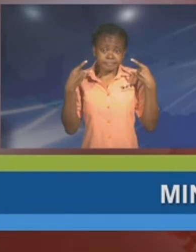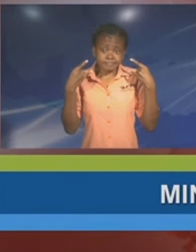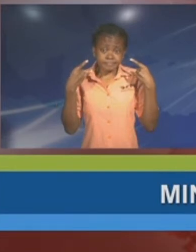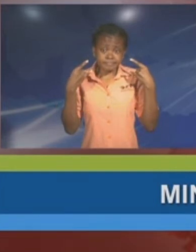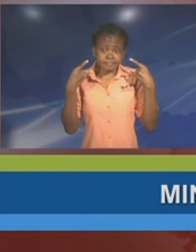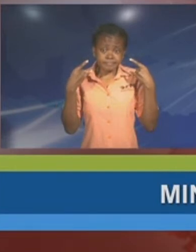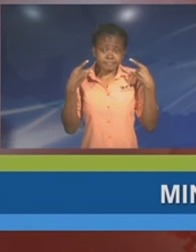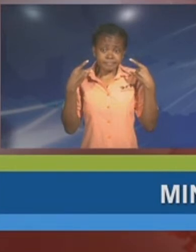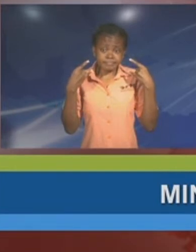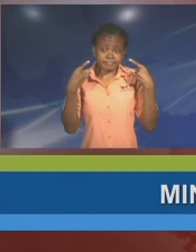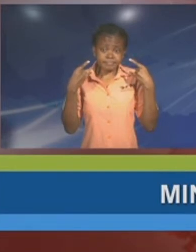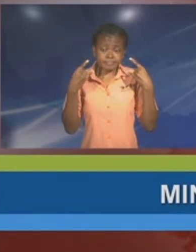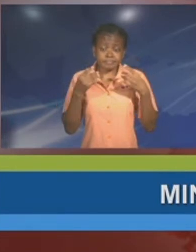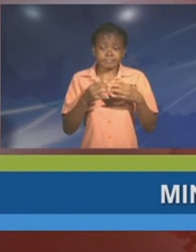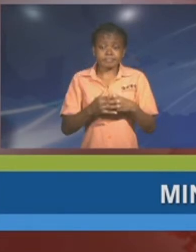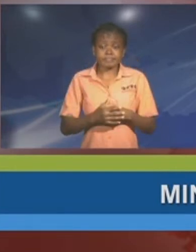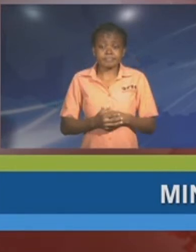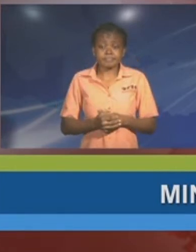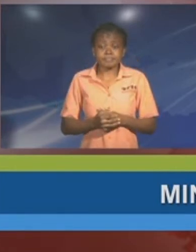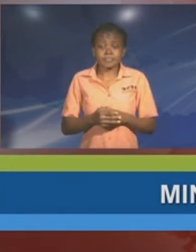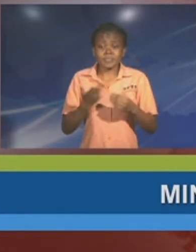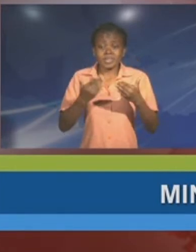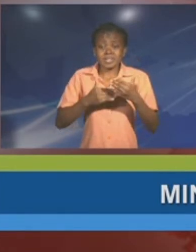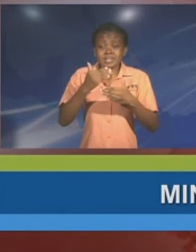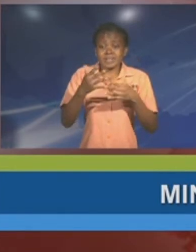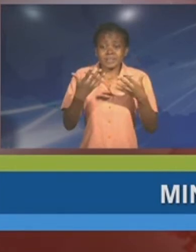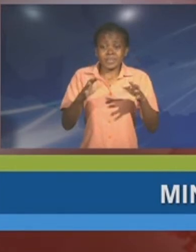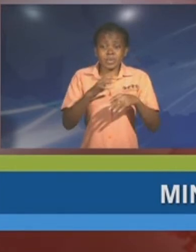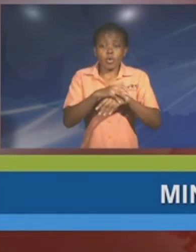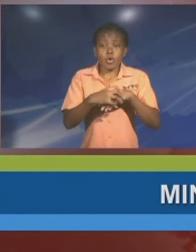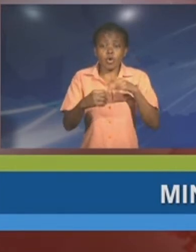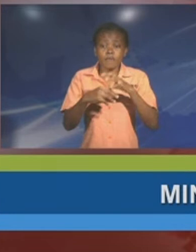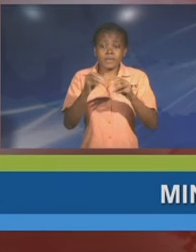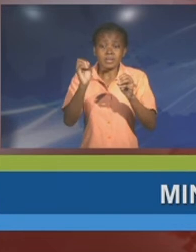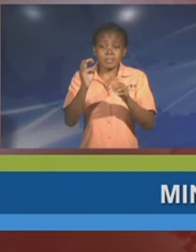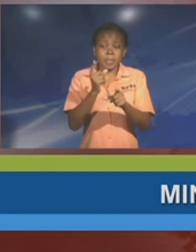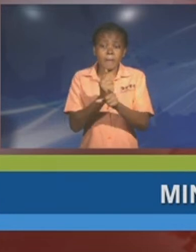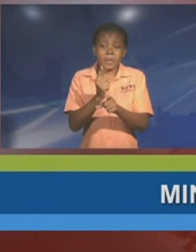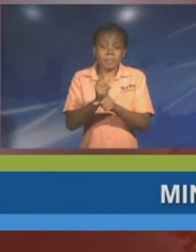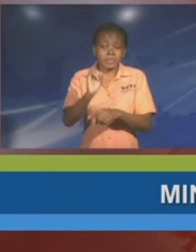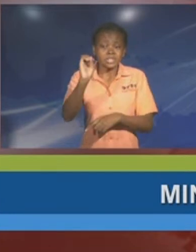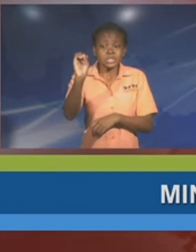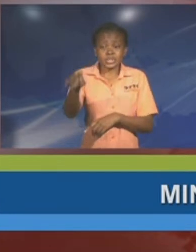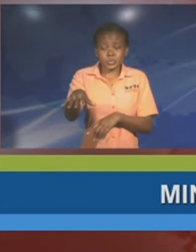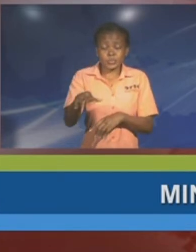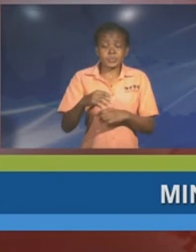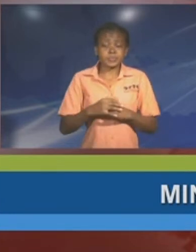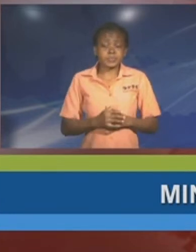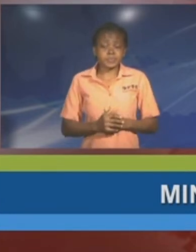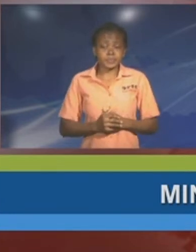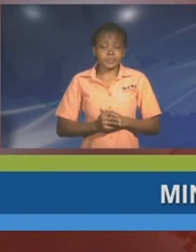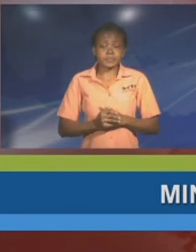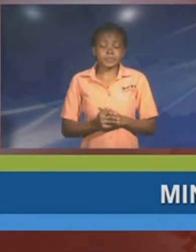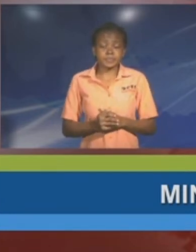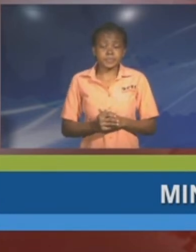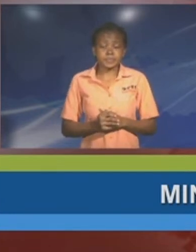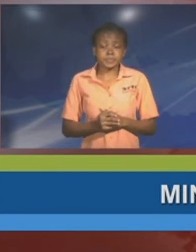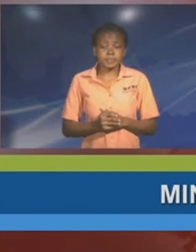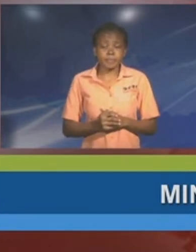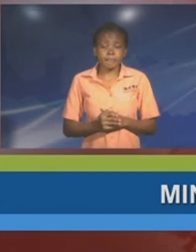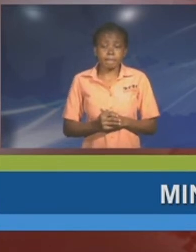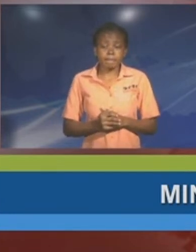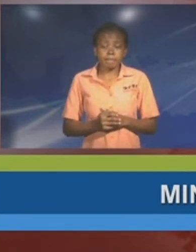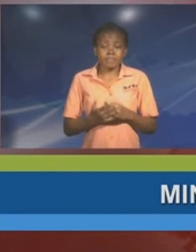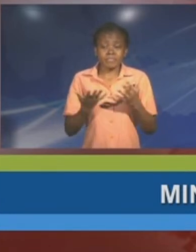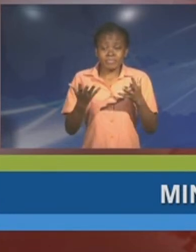off appropriately after we finish handling those pieces of bedding and towels and etc. And of course, there are separate guidelines